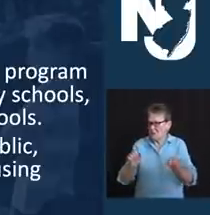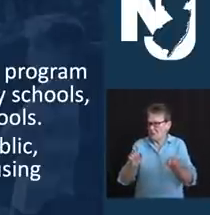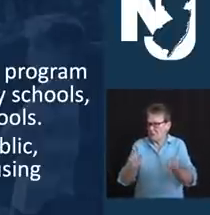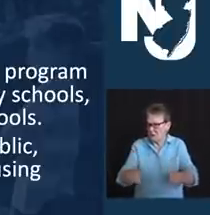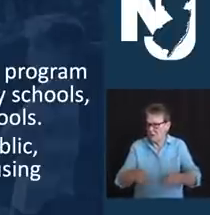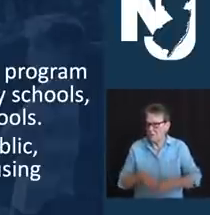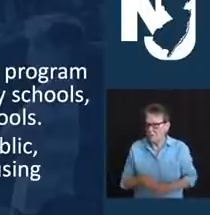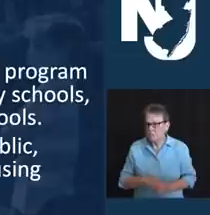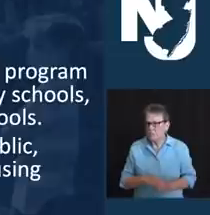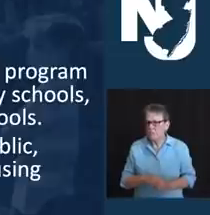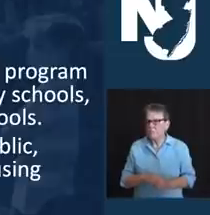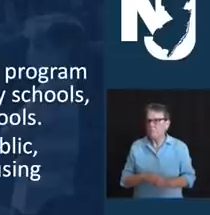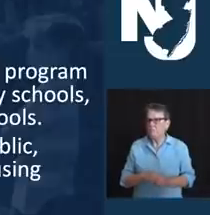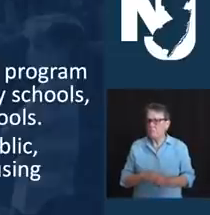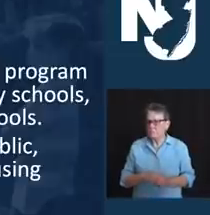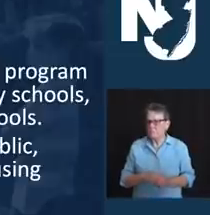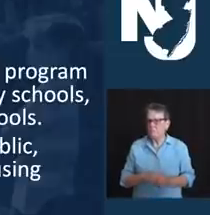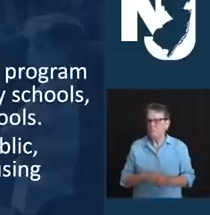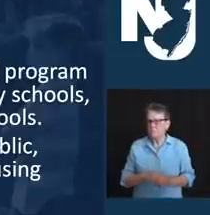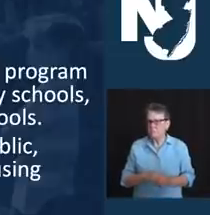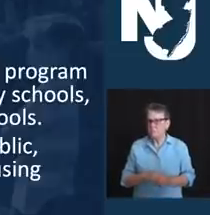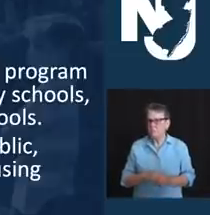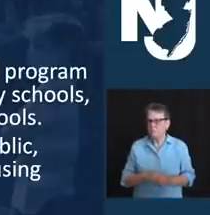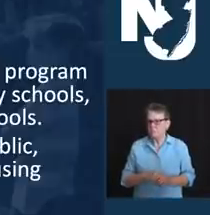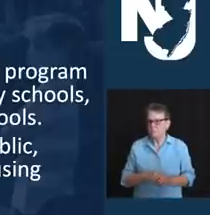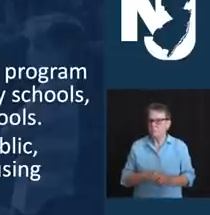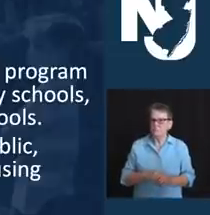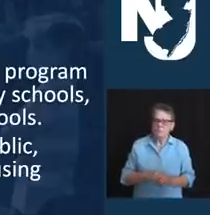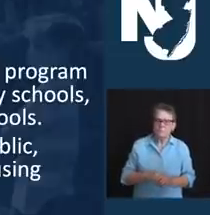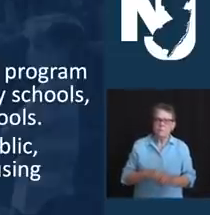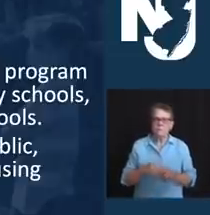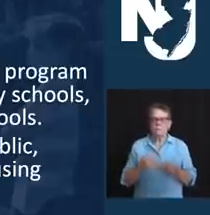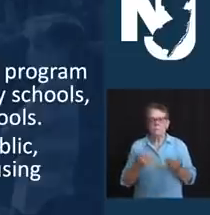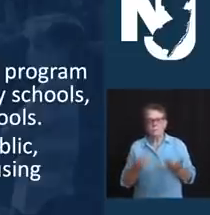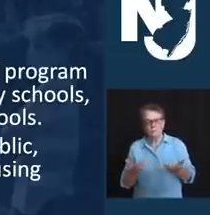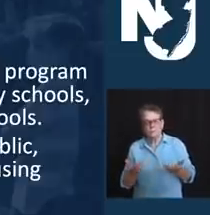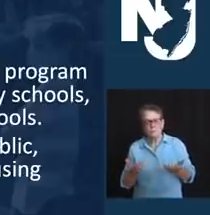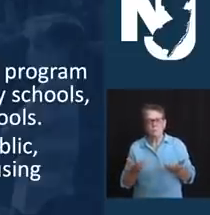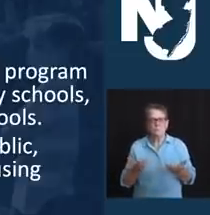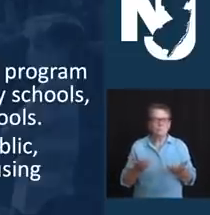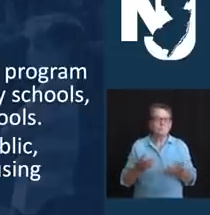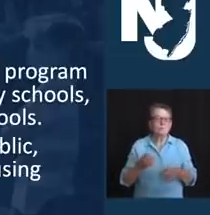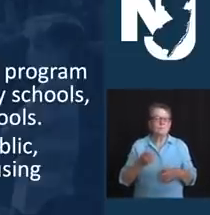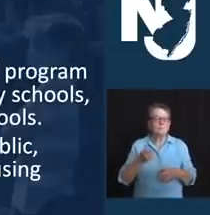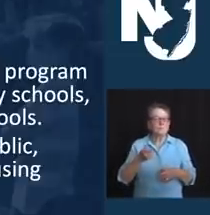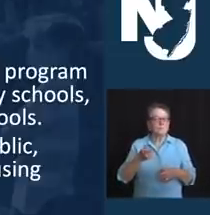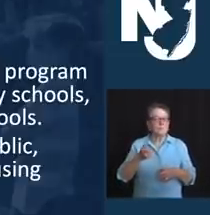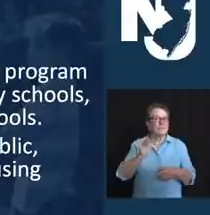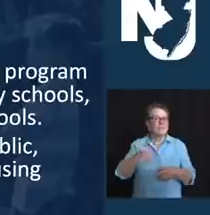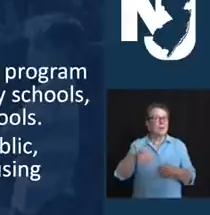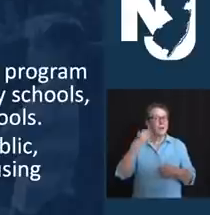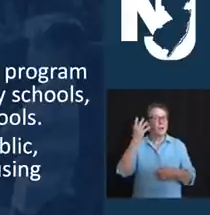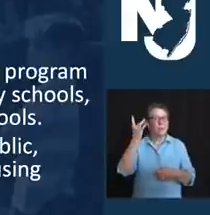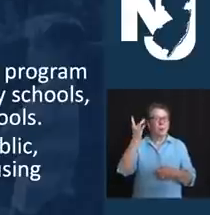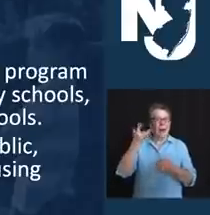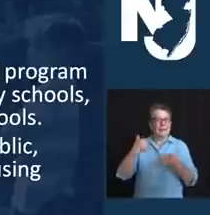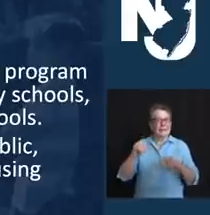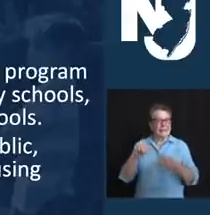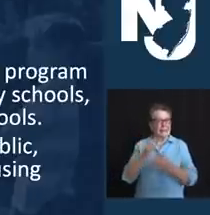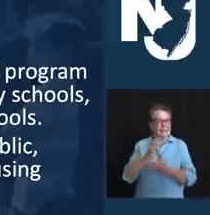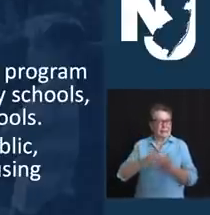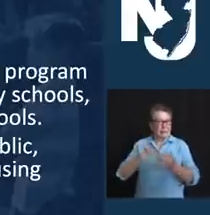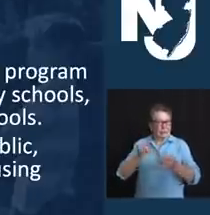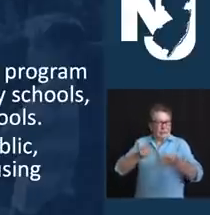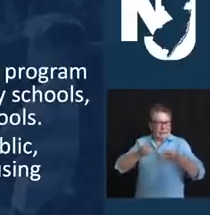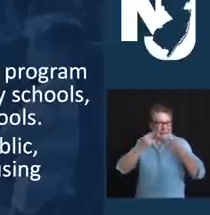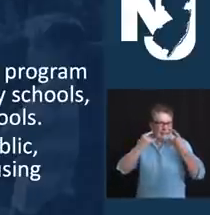maintained. By the way, this is for a simple reason. Children under the age of 12 are not yet eligible to be